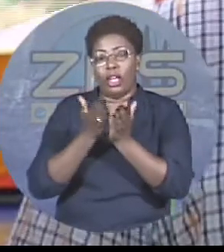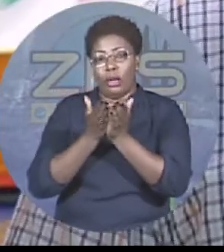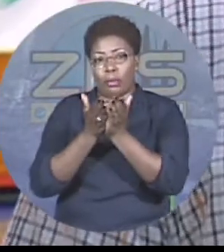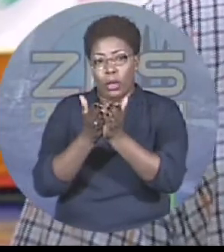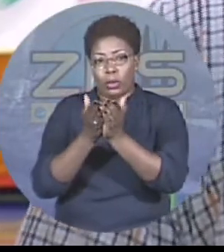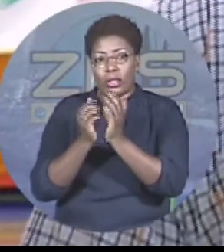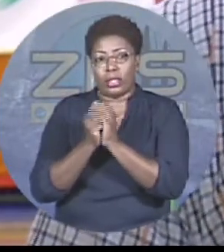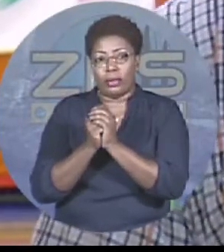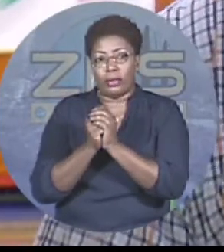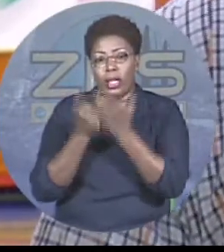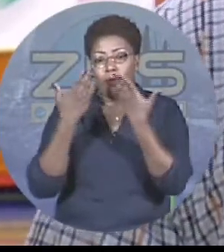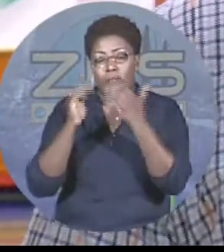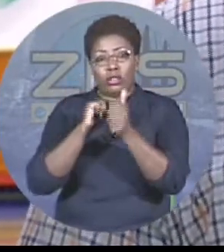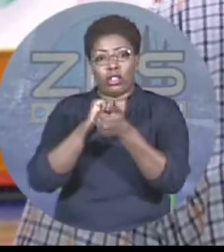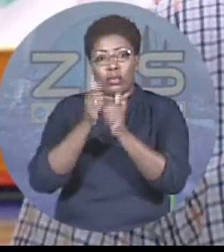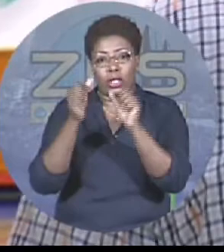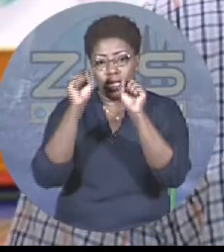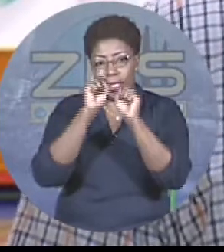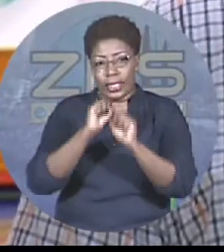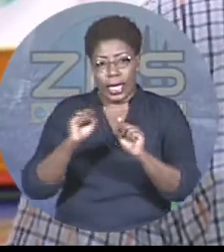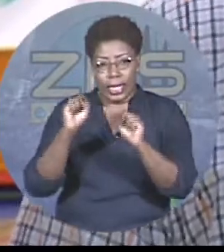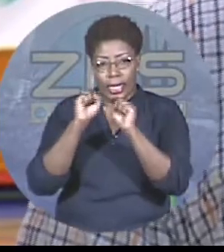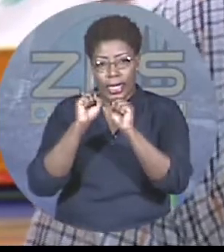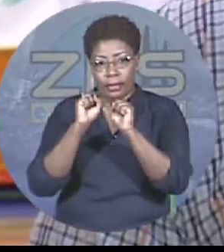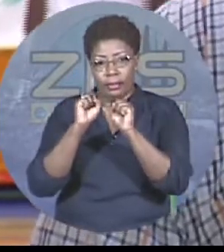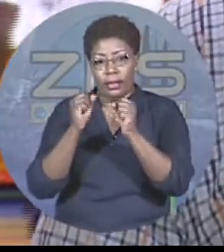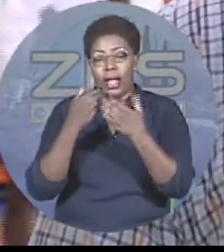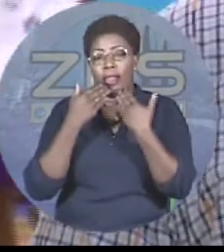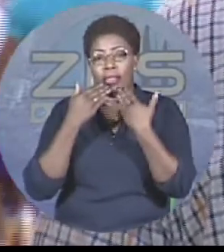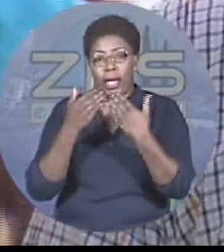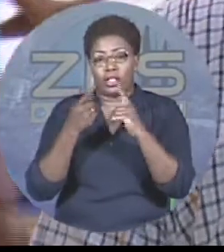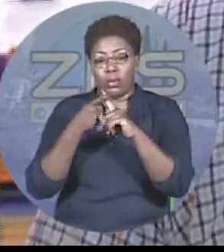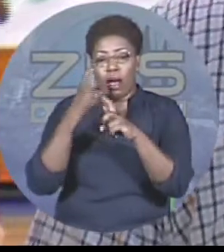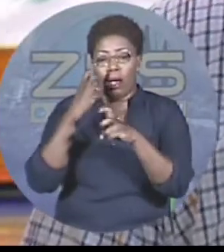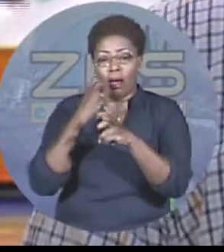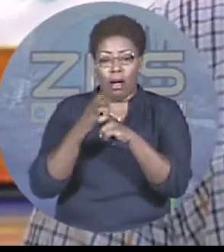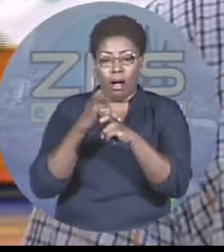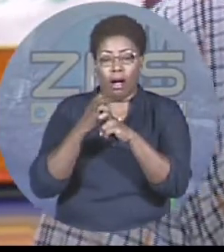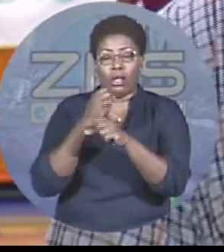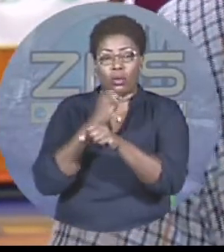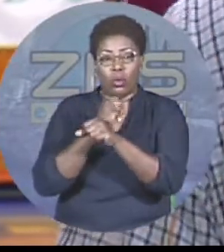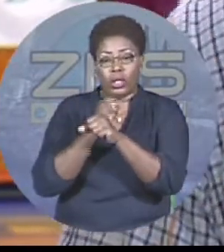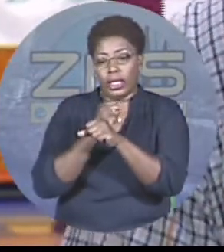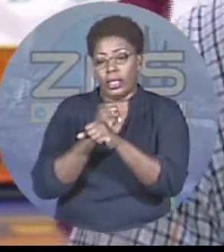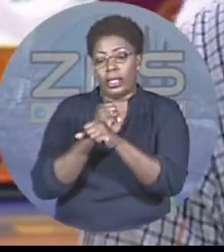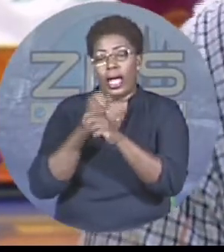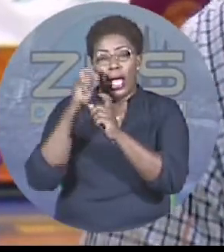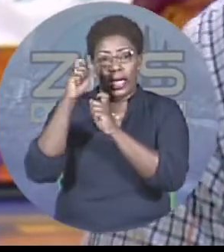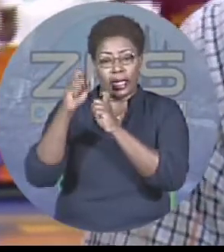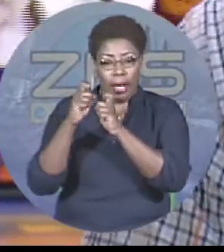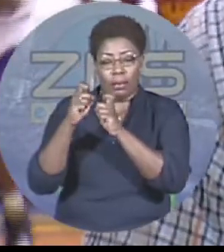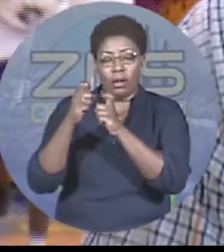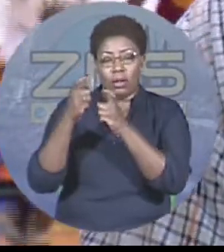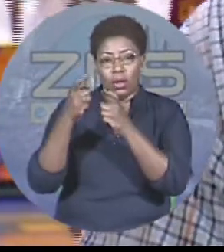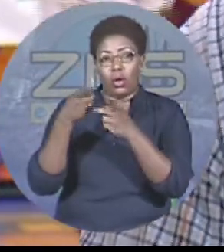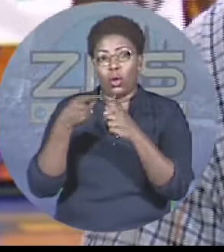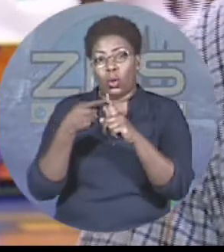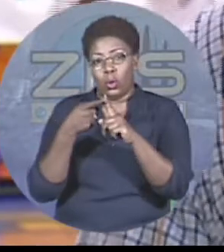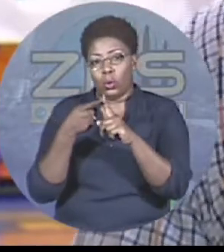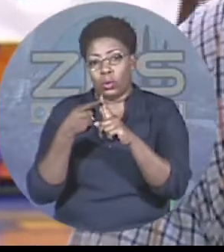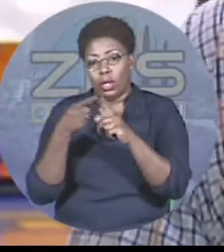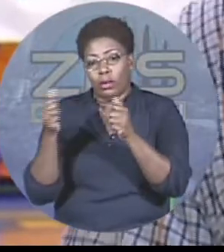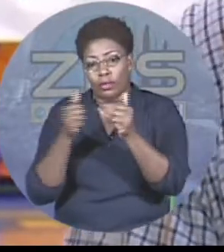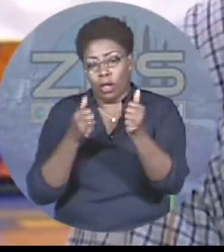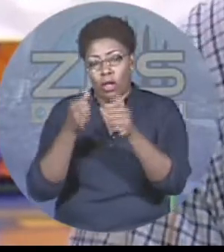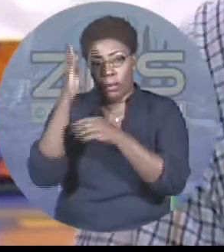year. Well, that's all the time for Sports Saturday. Once again, I'm Julian Gibson. Special thanks to my hardworking cameraman, Ashley Taylor, who covers Buddy Hield every